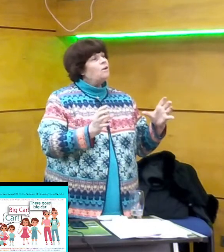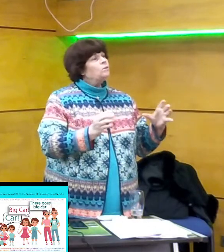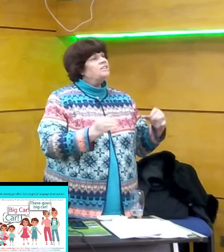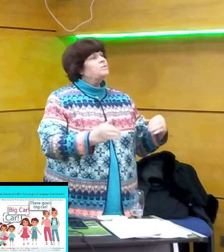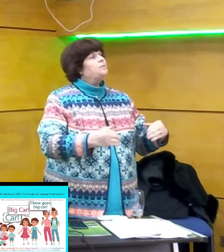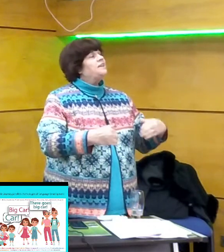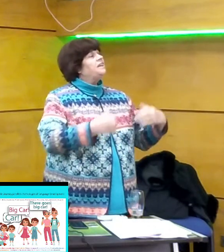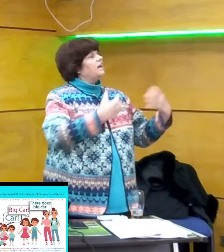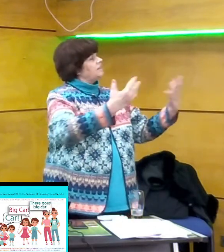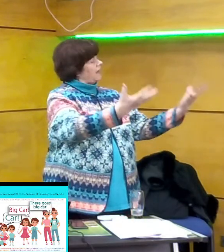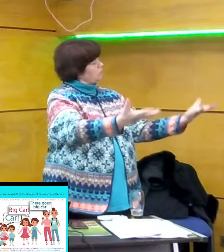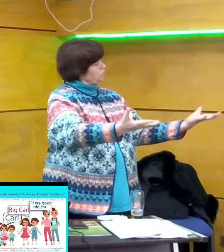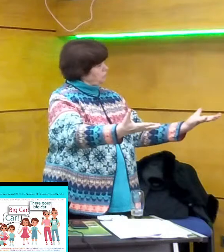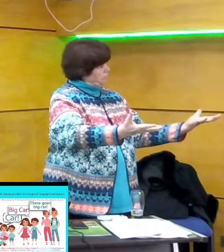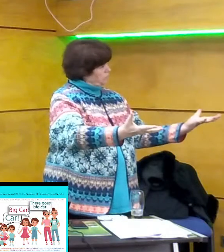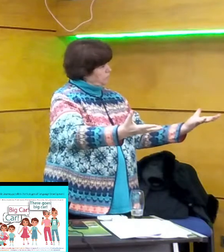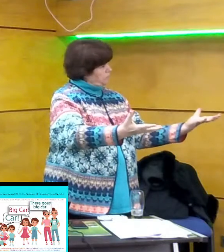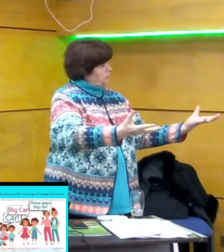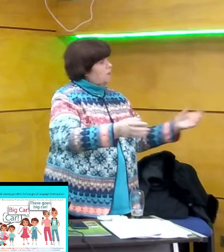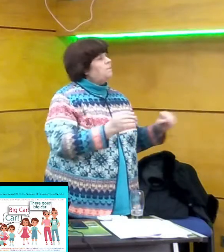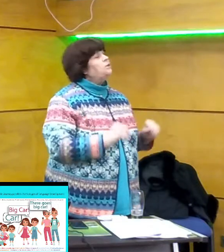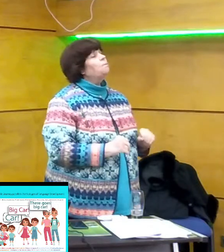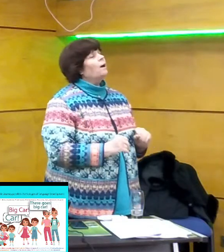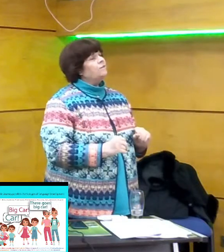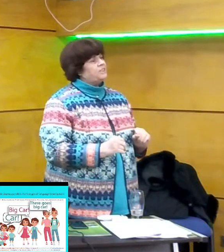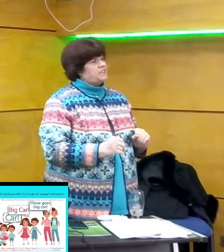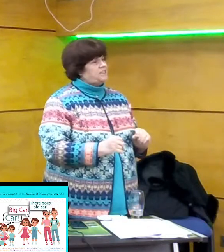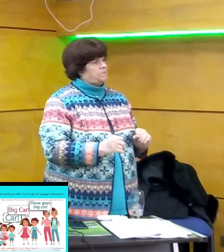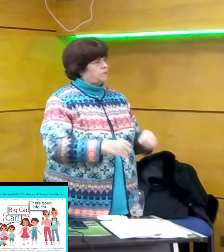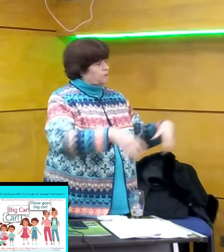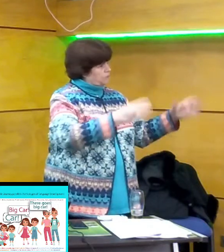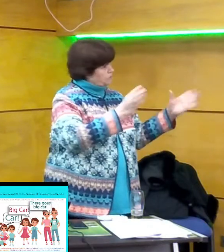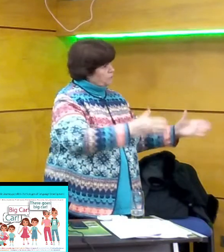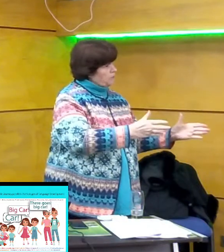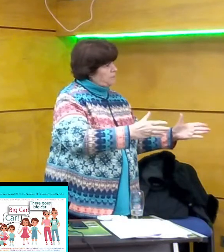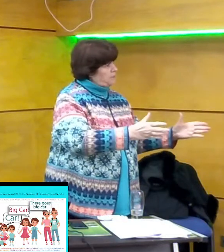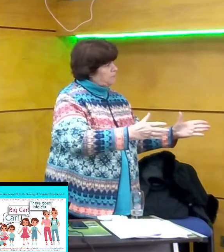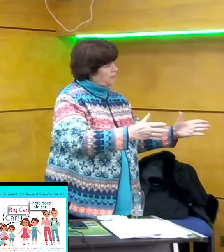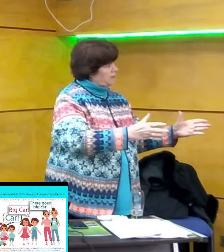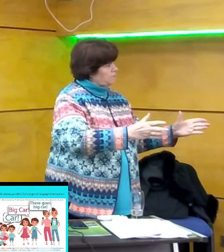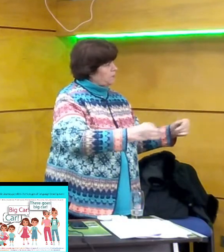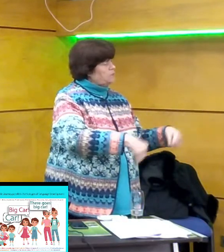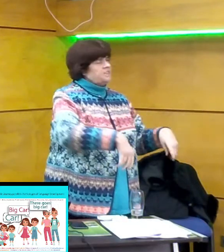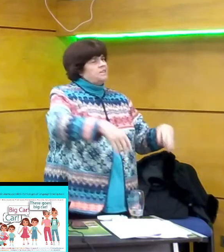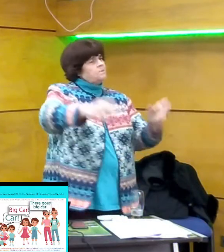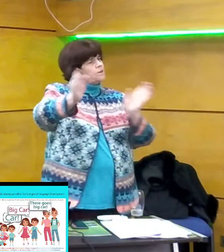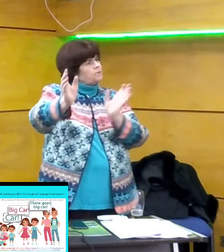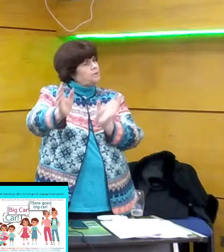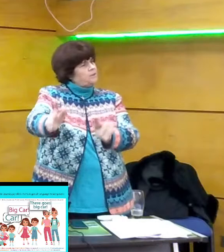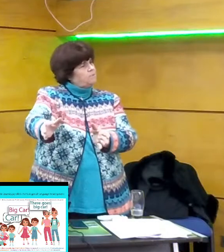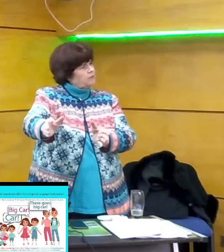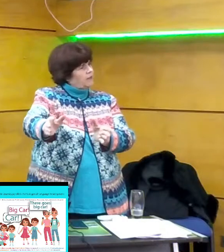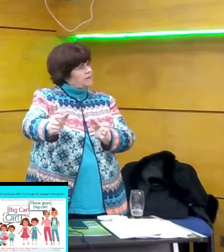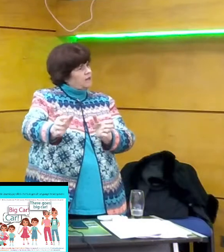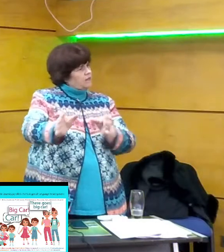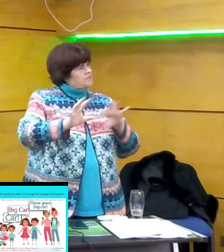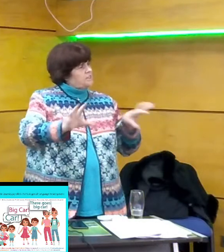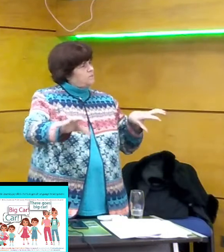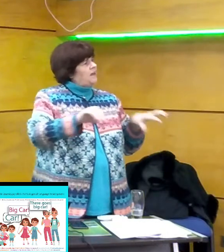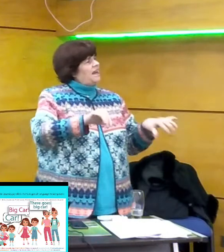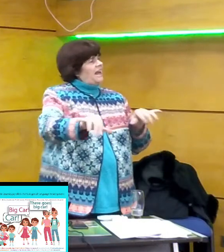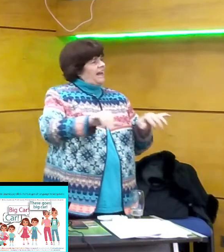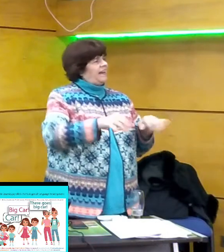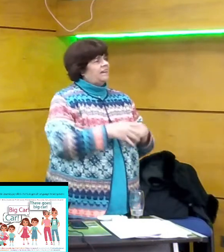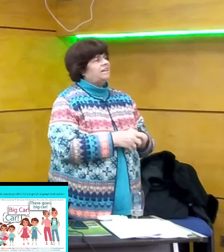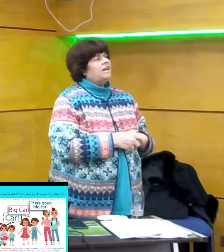you're not only speaking aloud to a group, but you're part of a team. So there's 3 people on the pro team and 3 people on the con